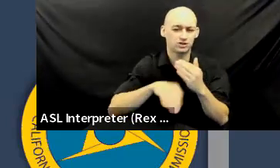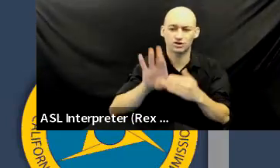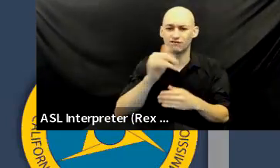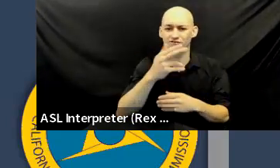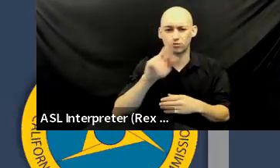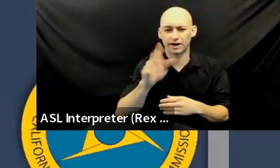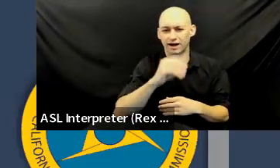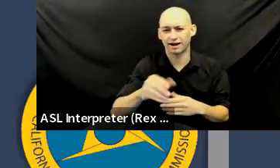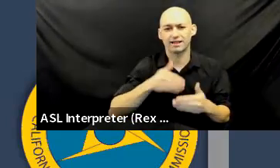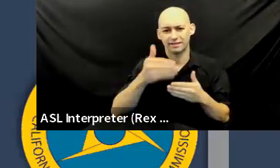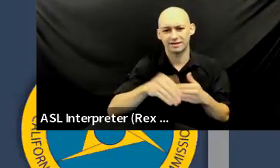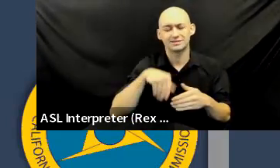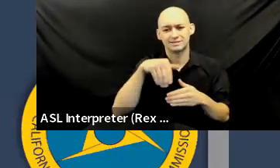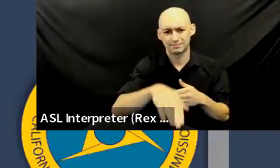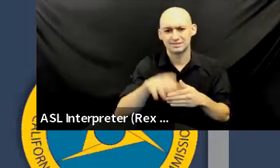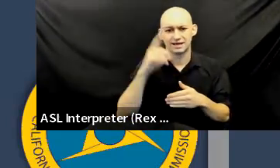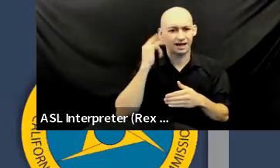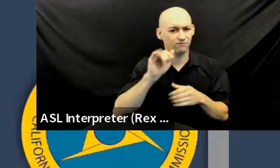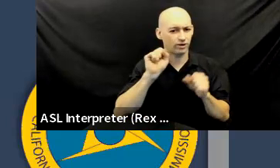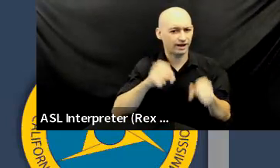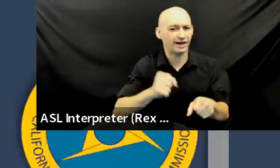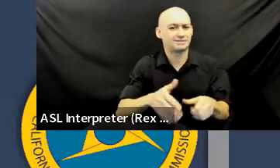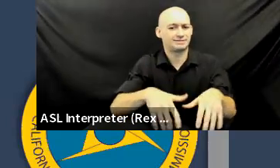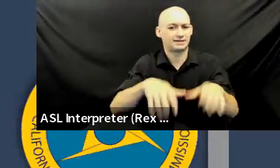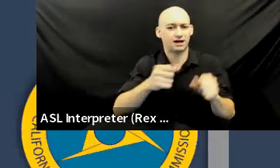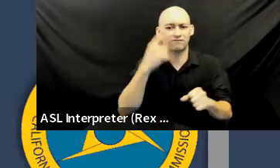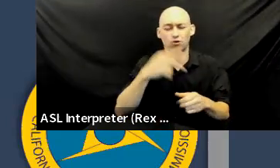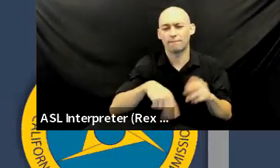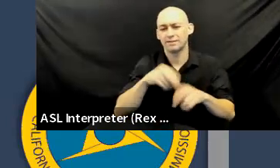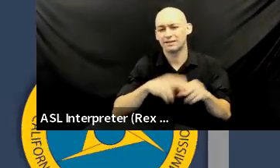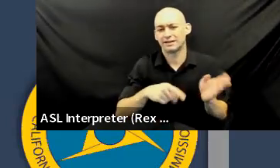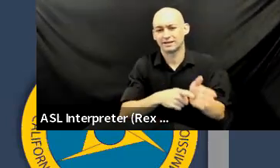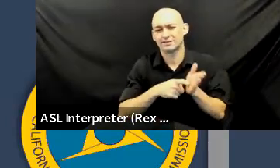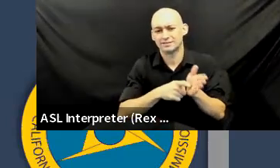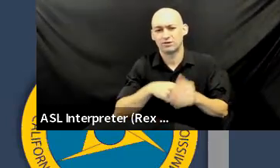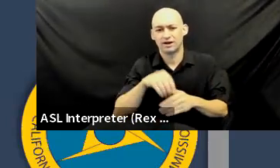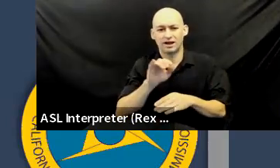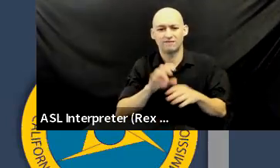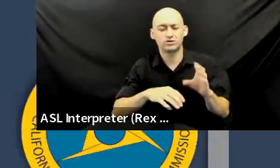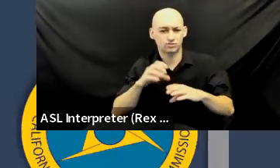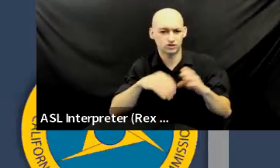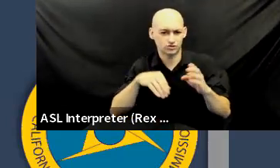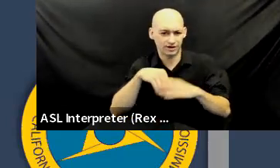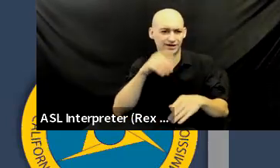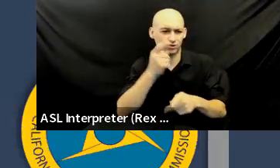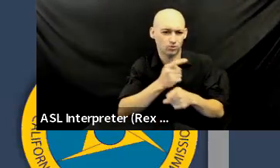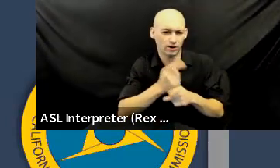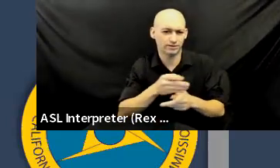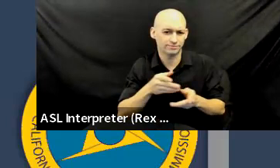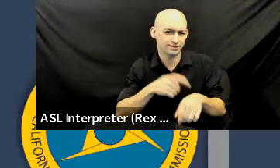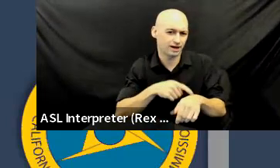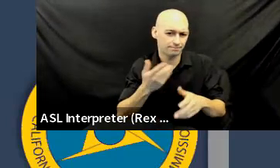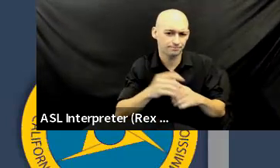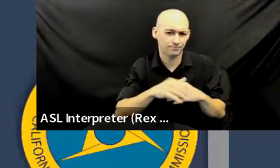steps California can take to begin building the necessary infrastructure in a timely manner. CARB